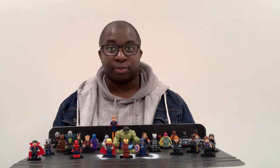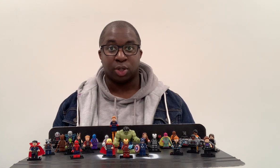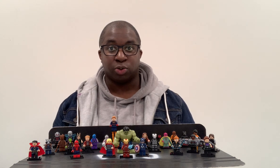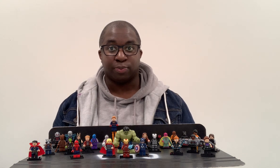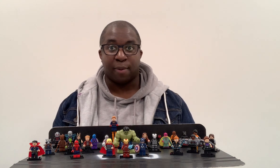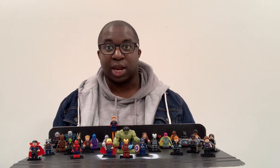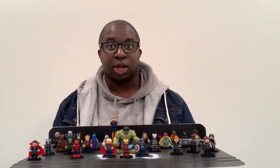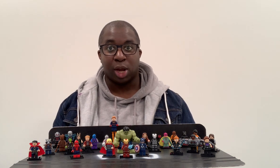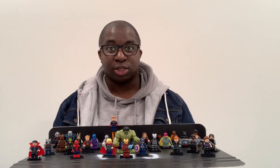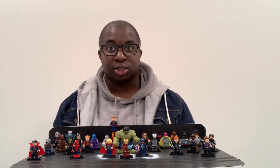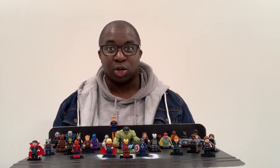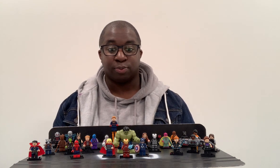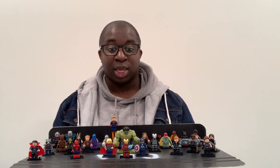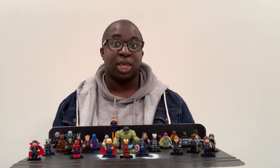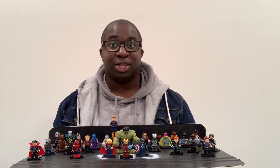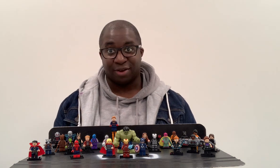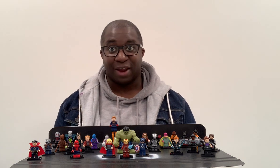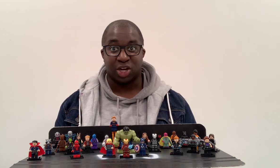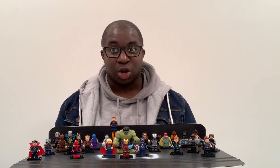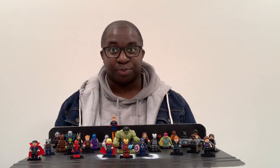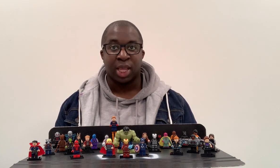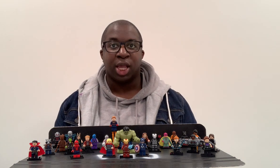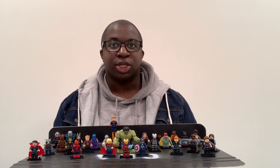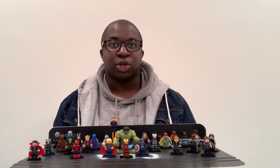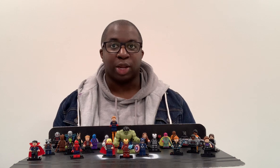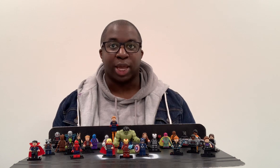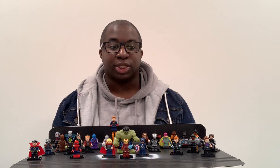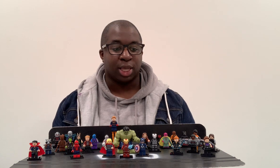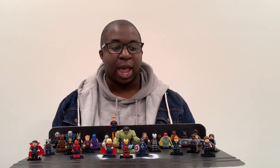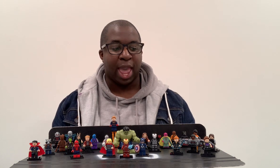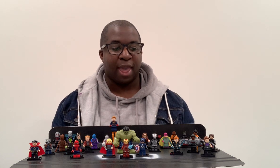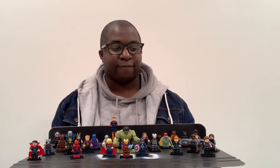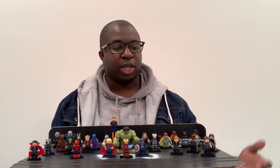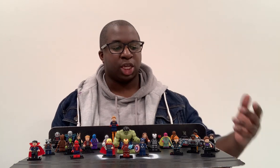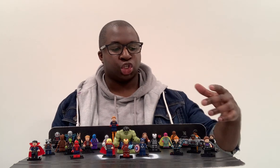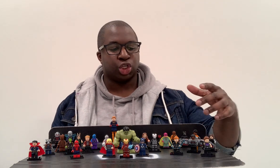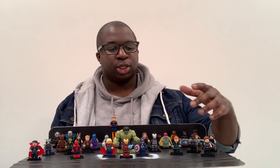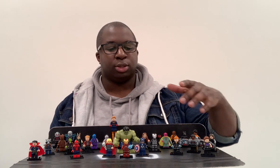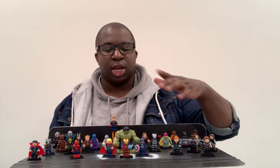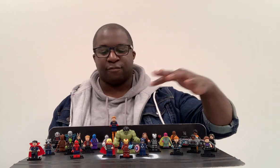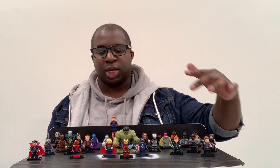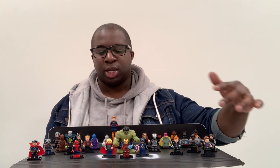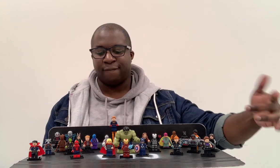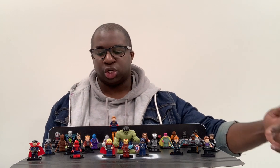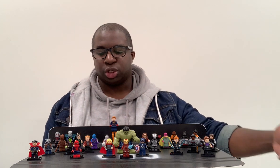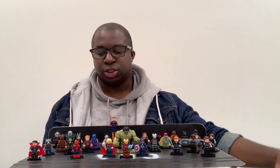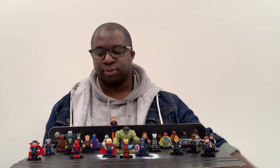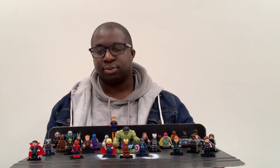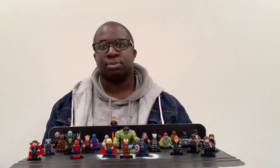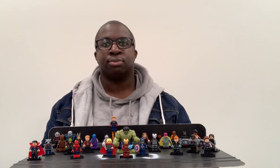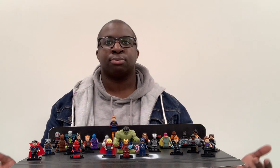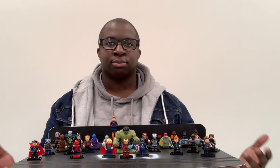brother, who's probably not going to watch this, so he'll never have to know. So anyways, I have each and every